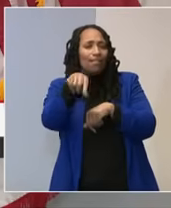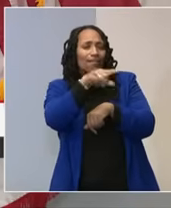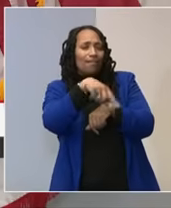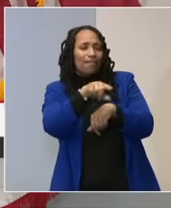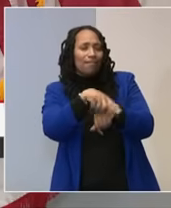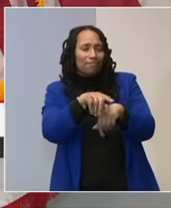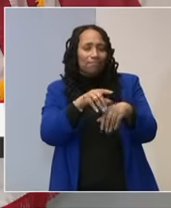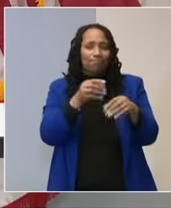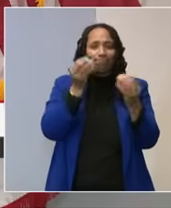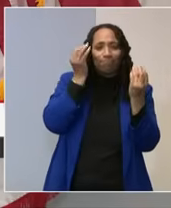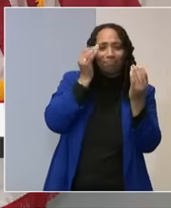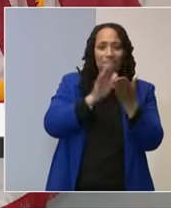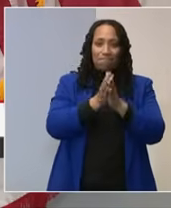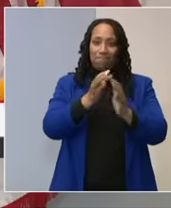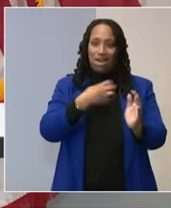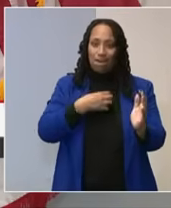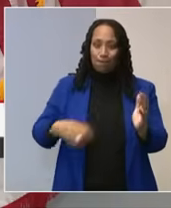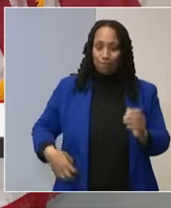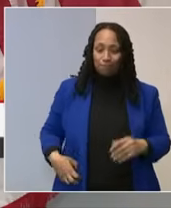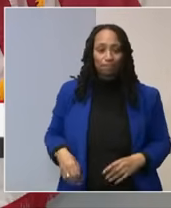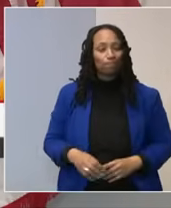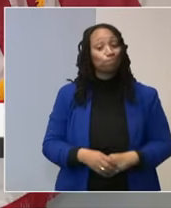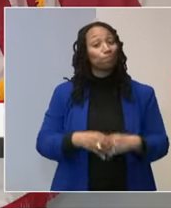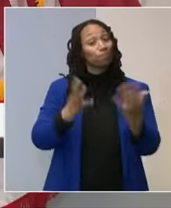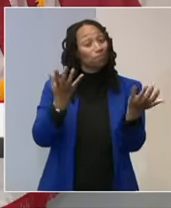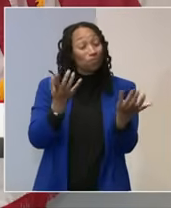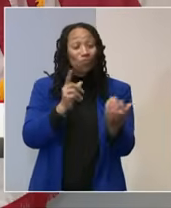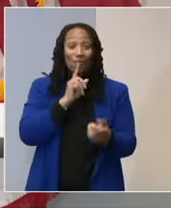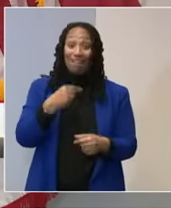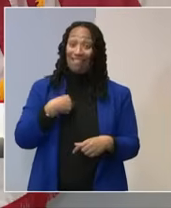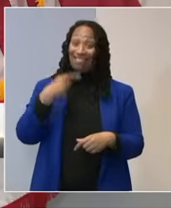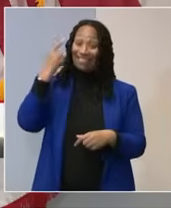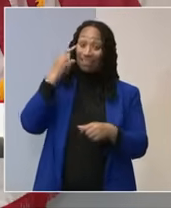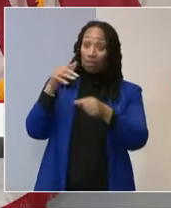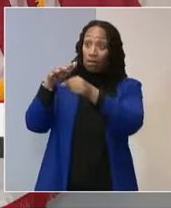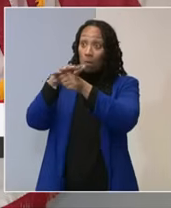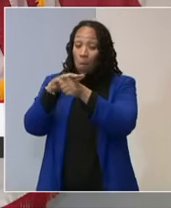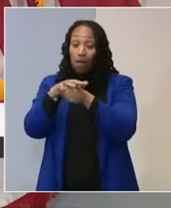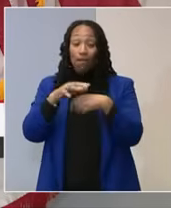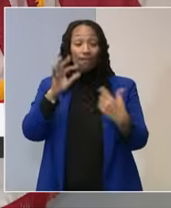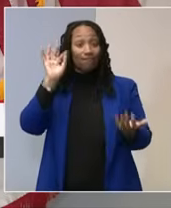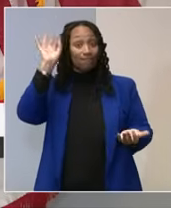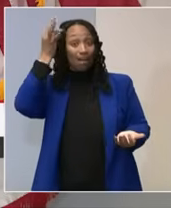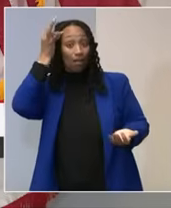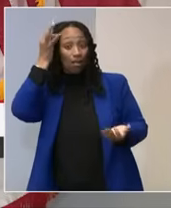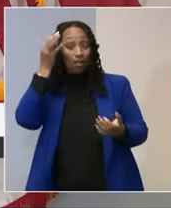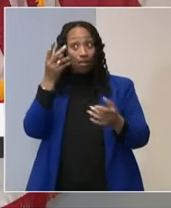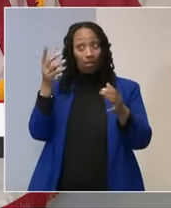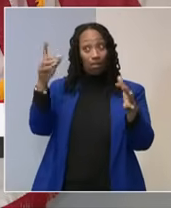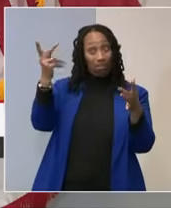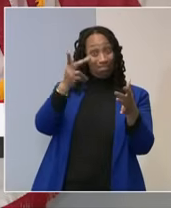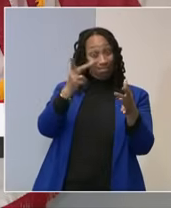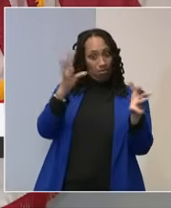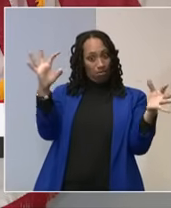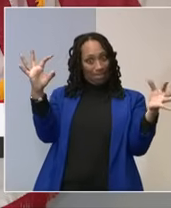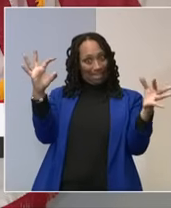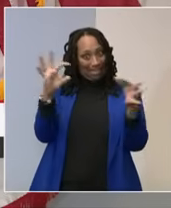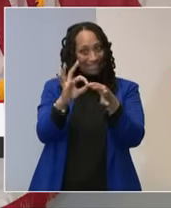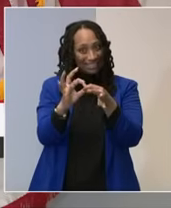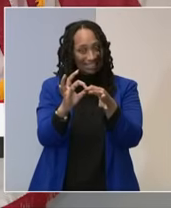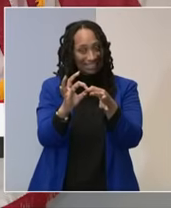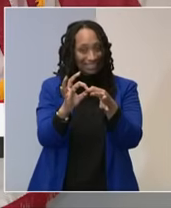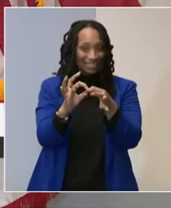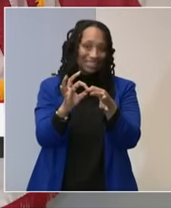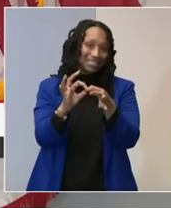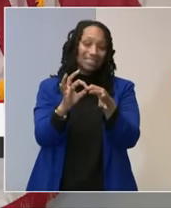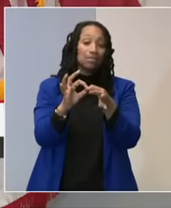with every relationship, and I think we've had the opportunity to deal with every iteration, a Democrat in the White House, a